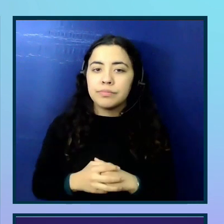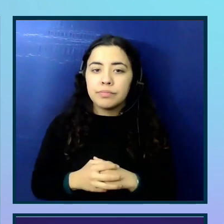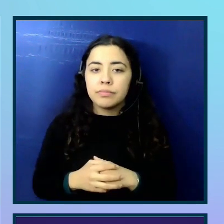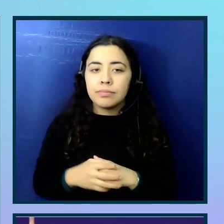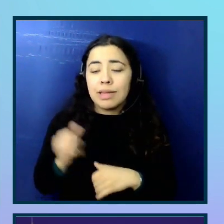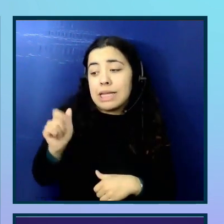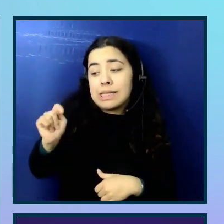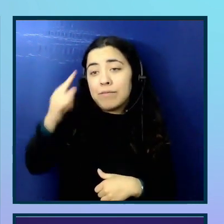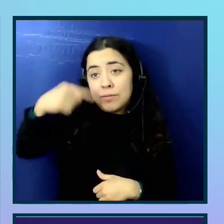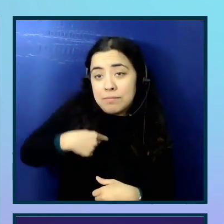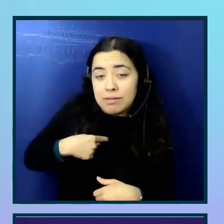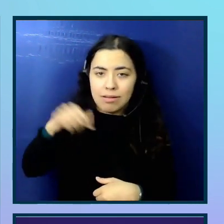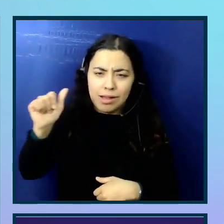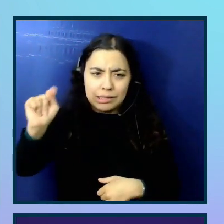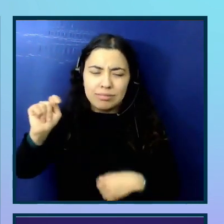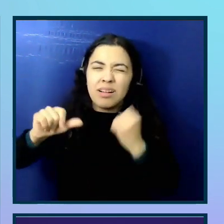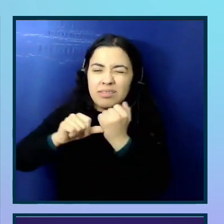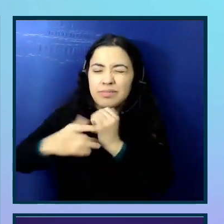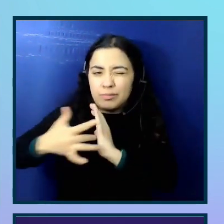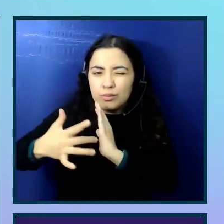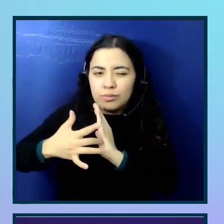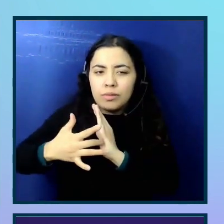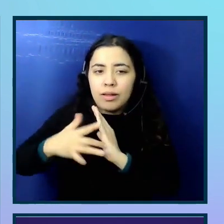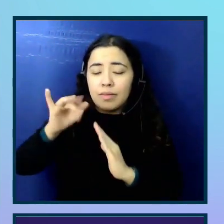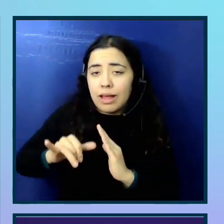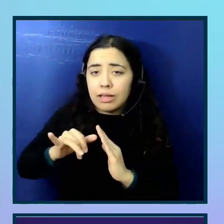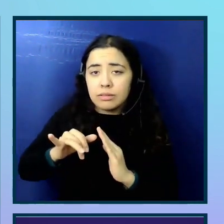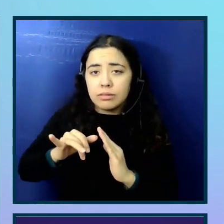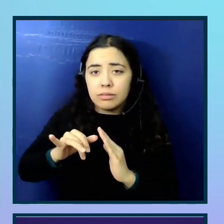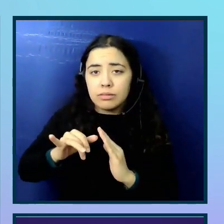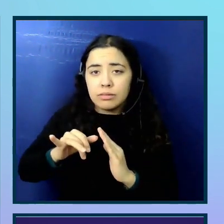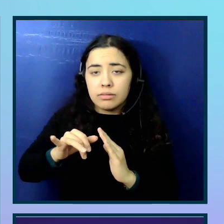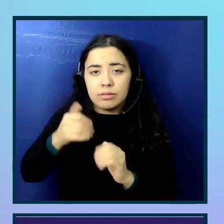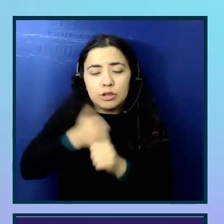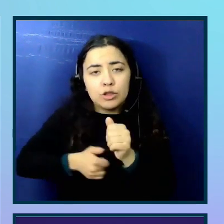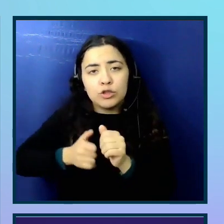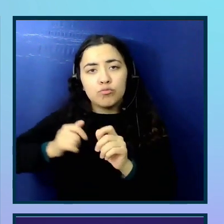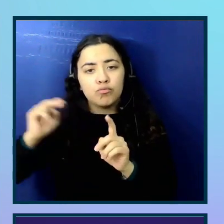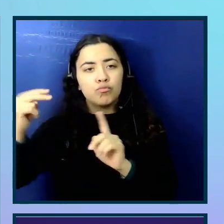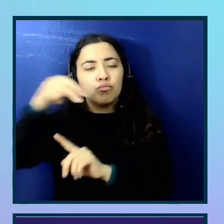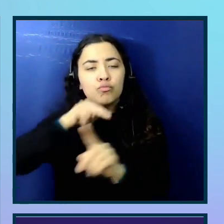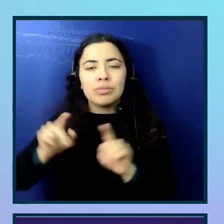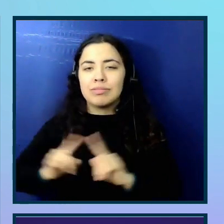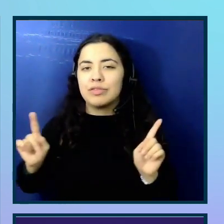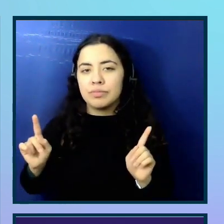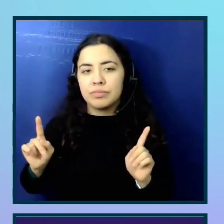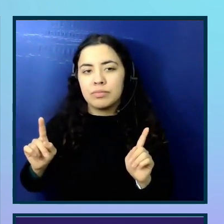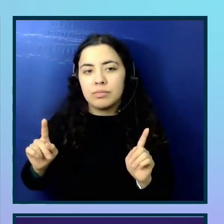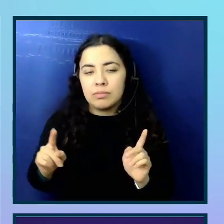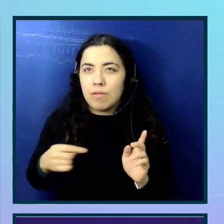me. What we think of as assistive technology is subjective. So I always like to think, and I like to say